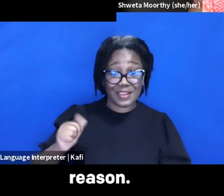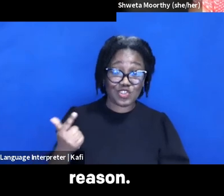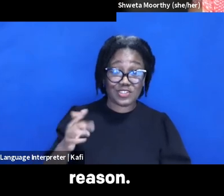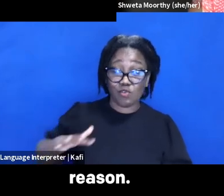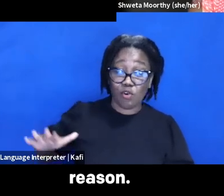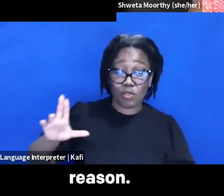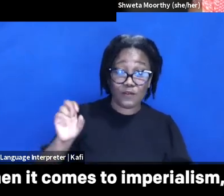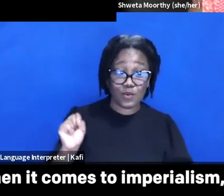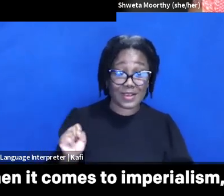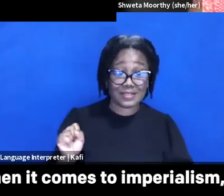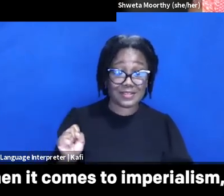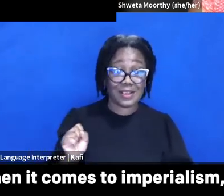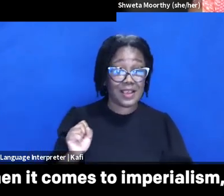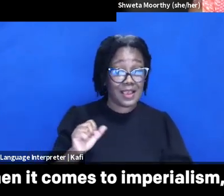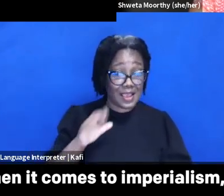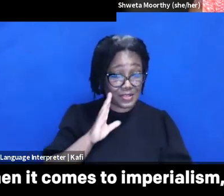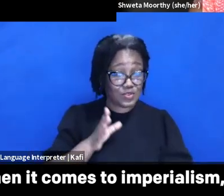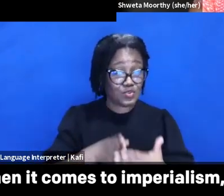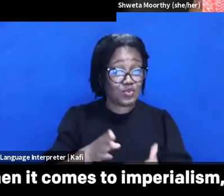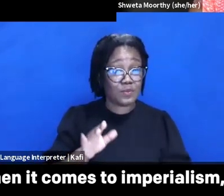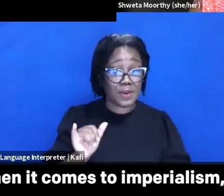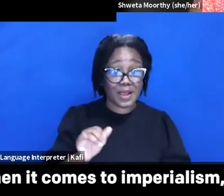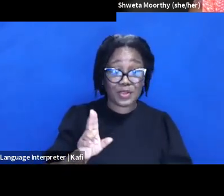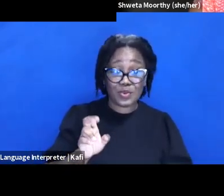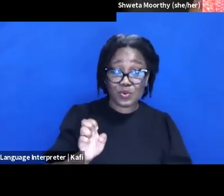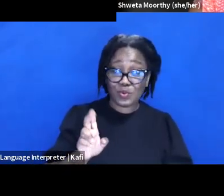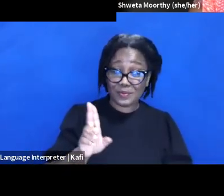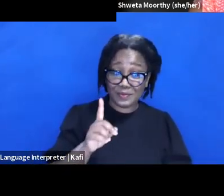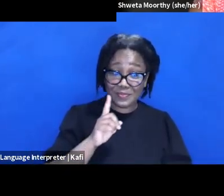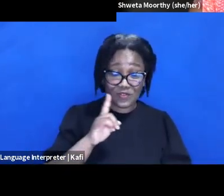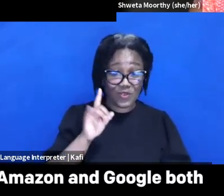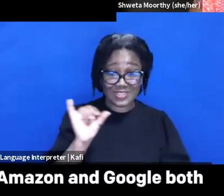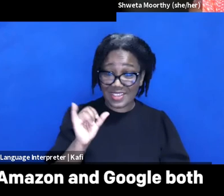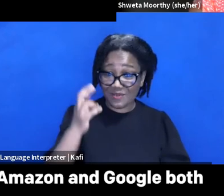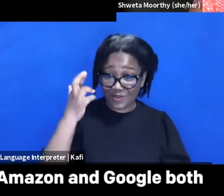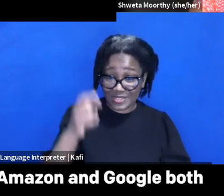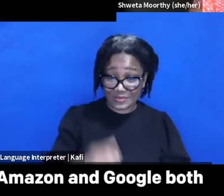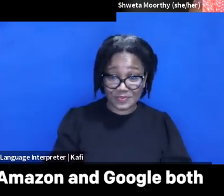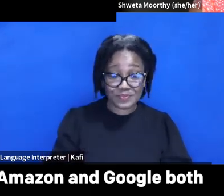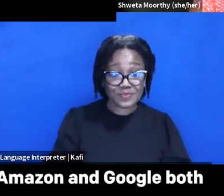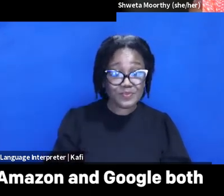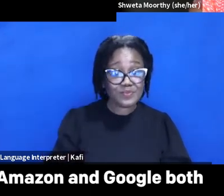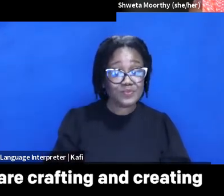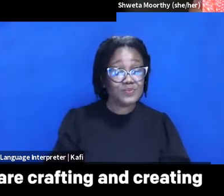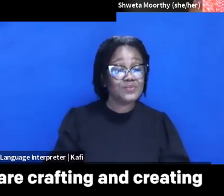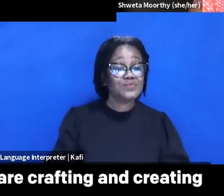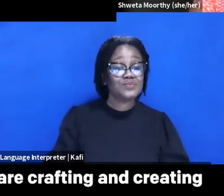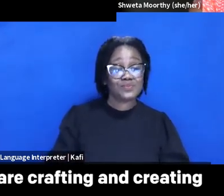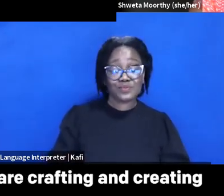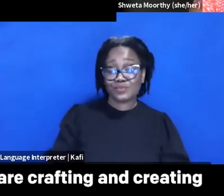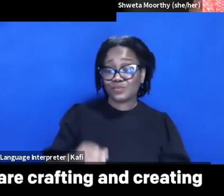exact reason. When it comes to imperialism, Amazon and Google both